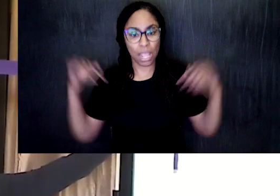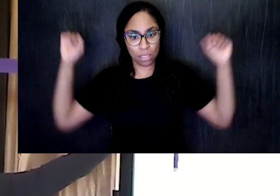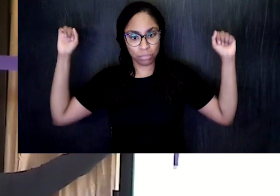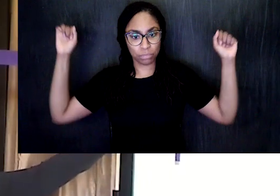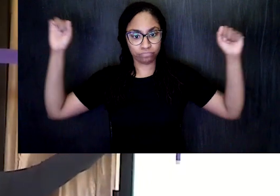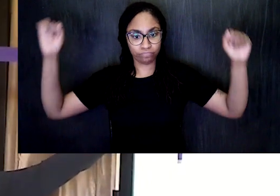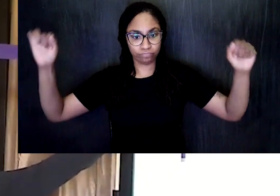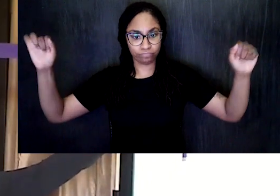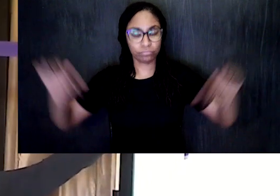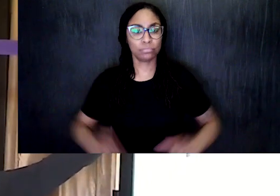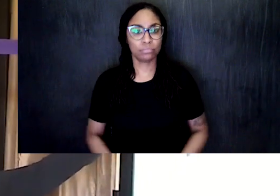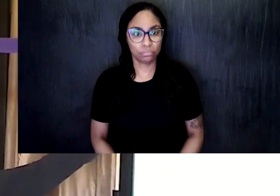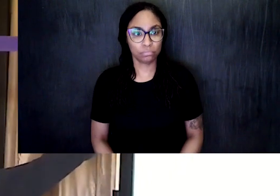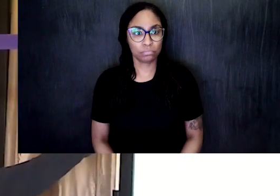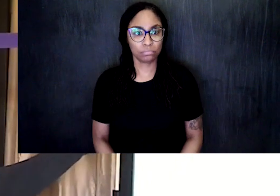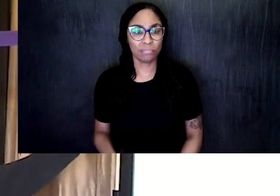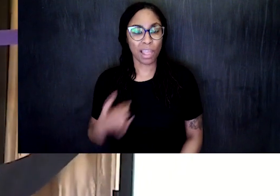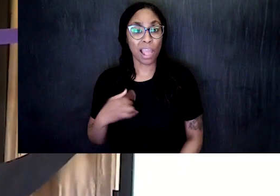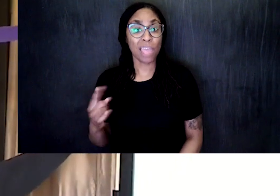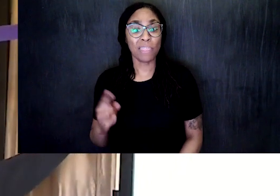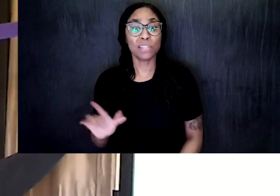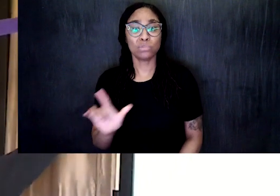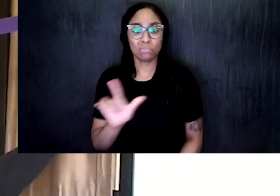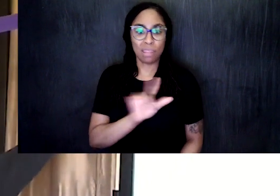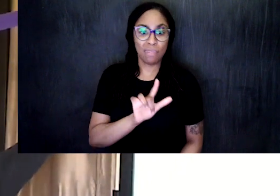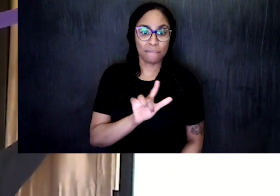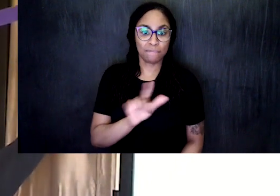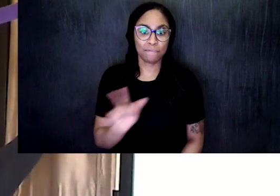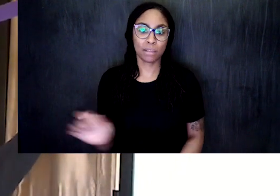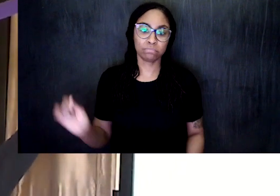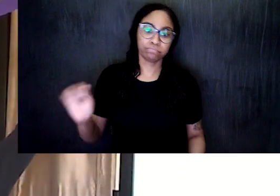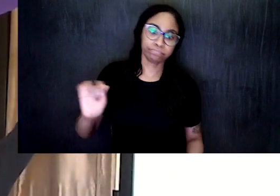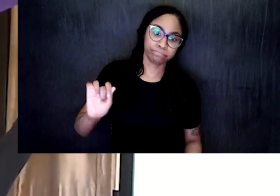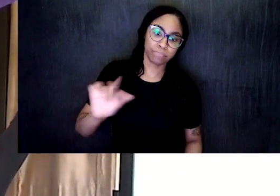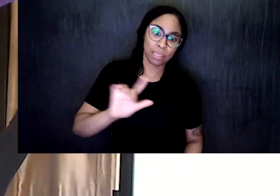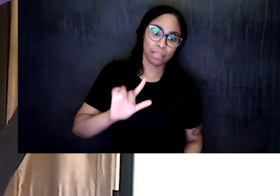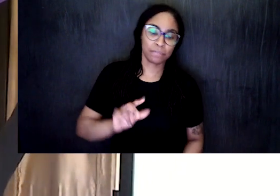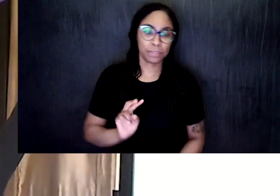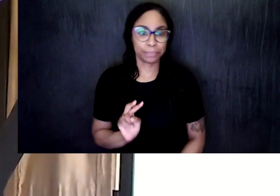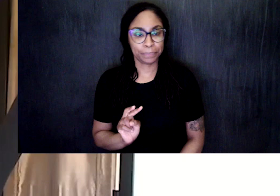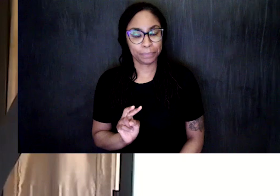And then bring it back up and over, and then we're going to dip over to the left.